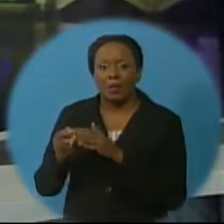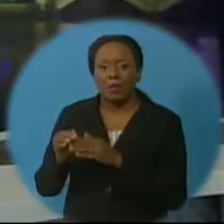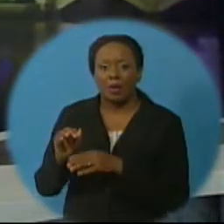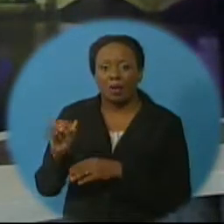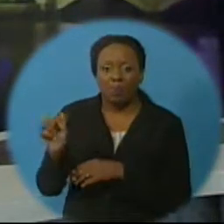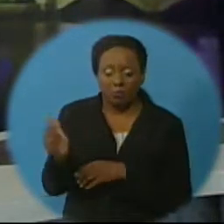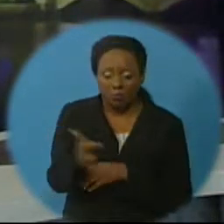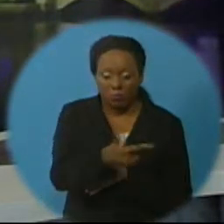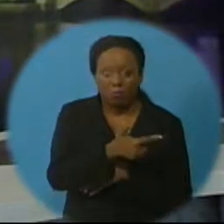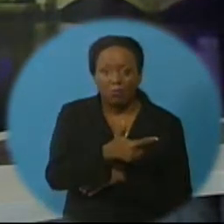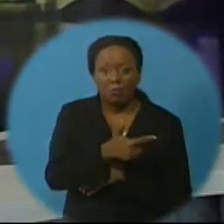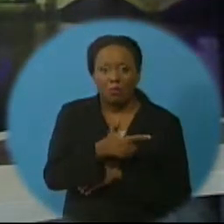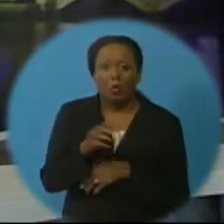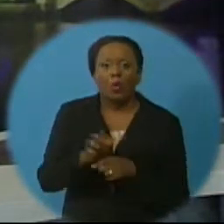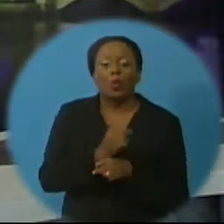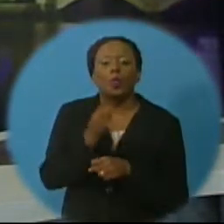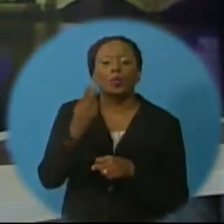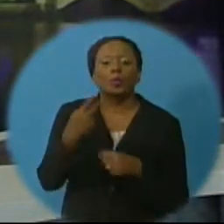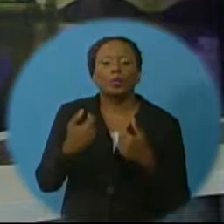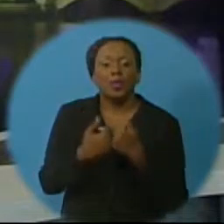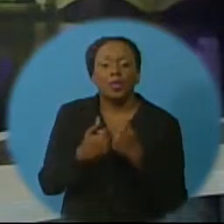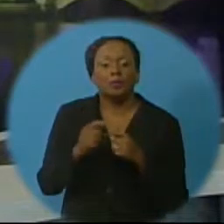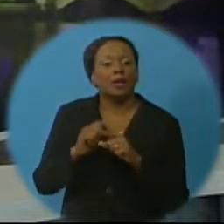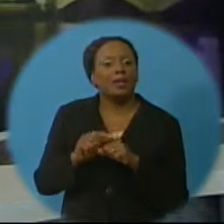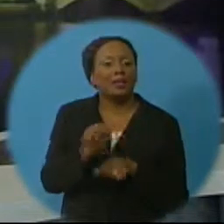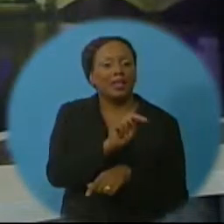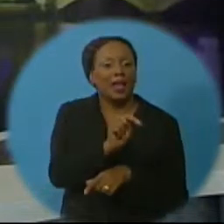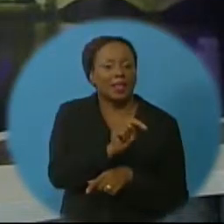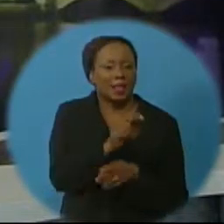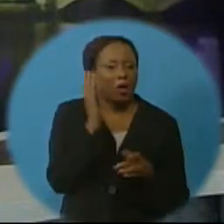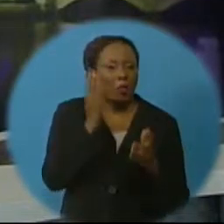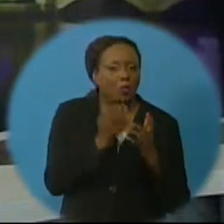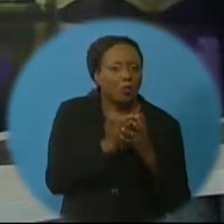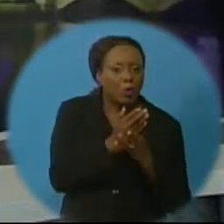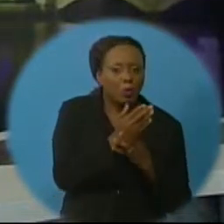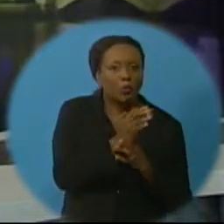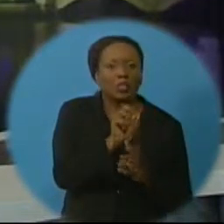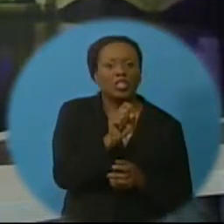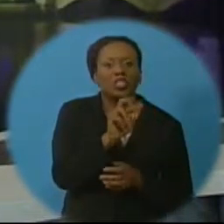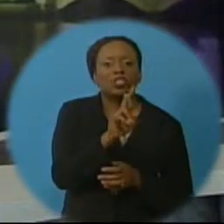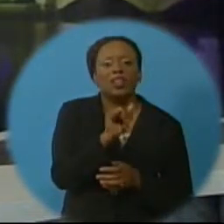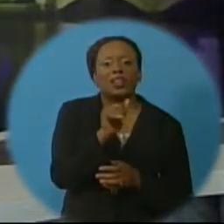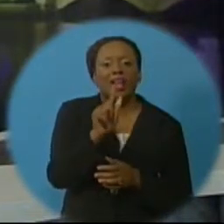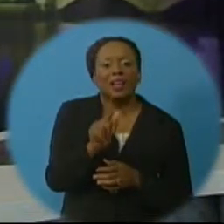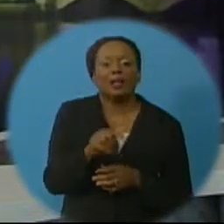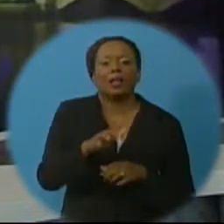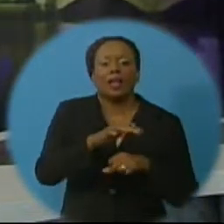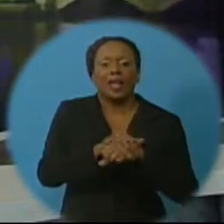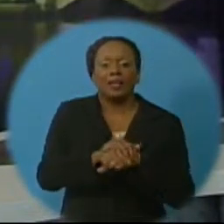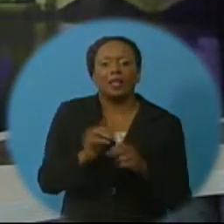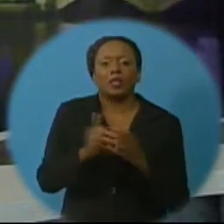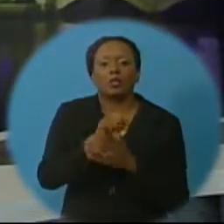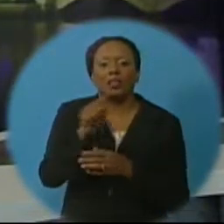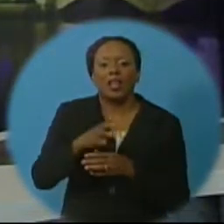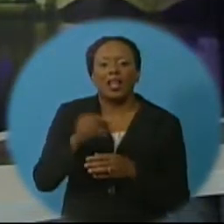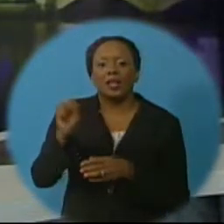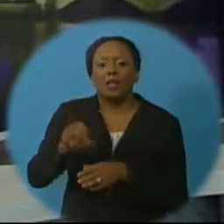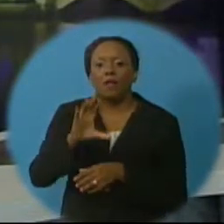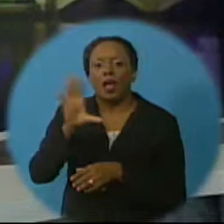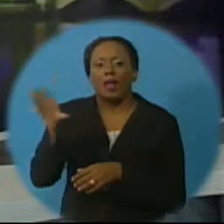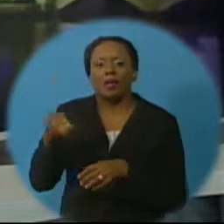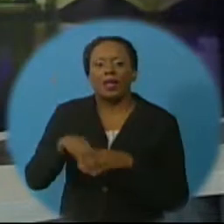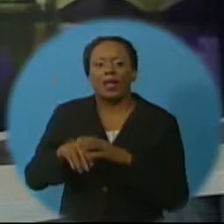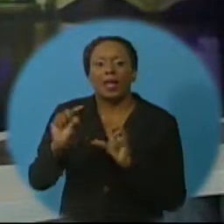Zimbabwe all finished with 2 wins, but it will be Netherlands who will join Sri Lanka, England, New Zealand and South Africa in Group 1 of the Super